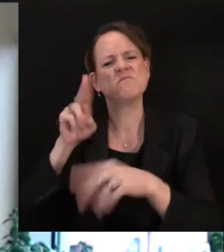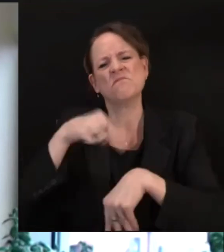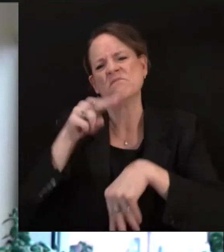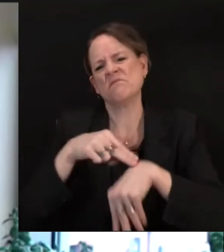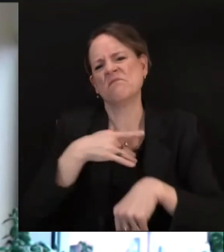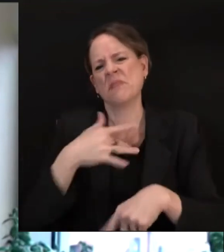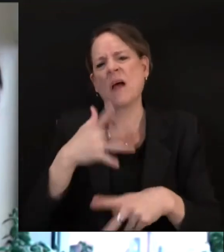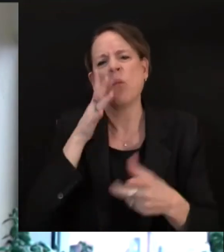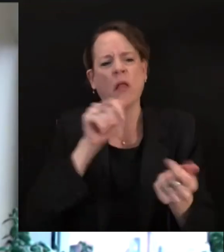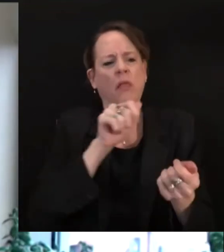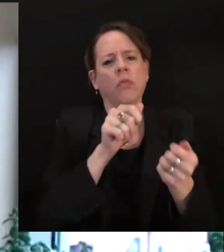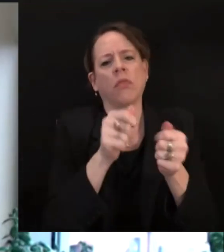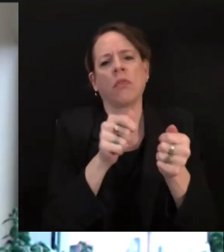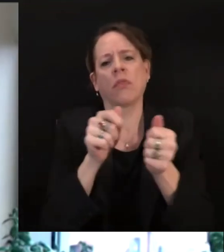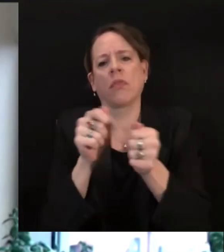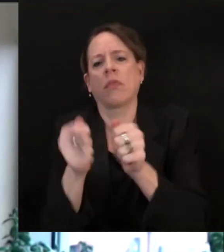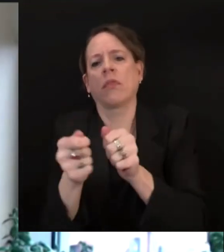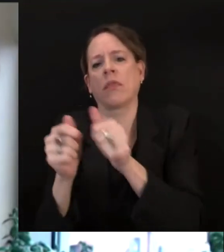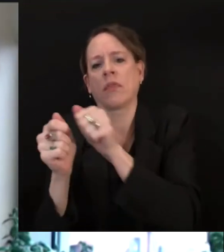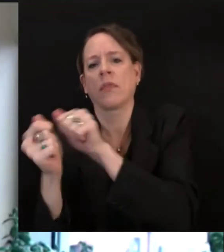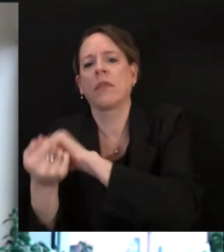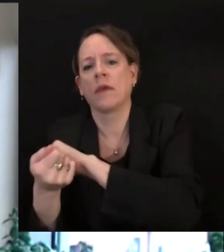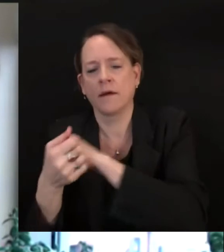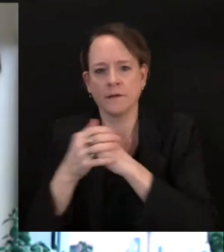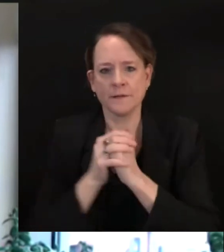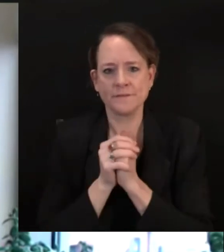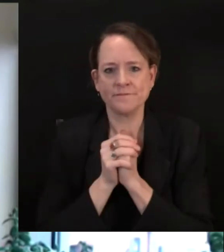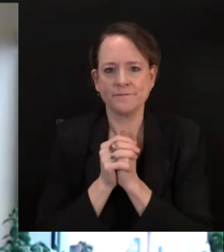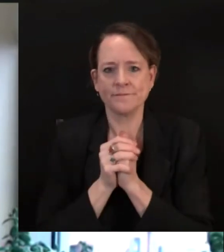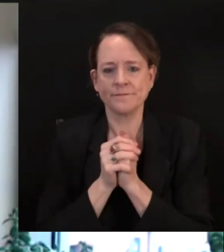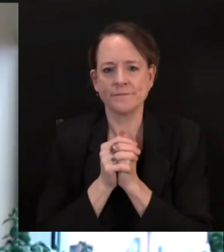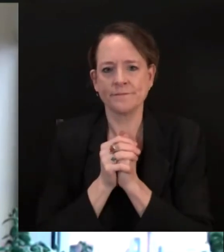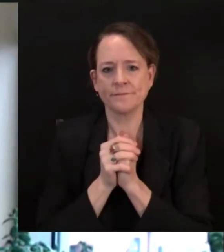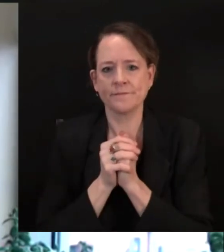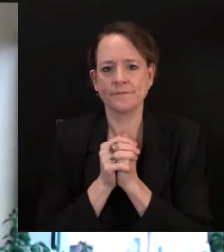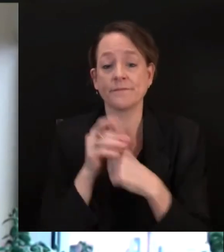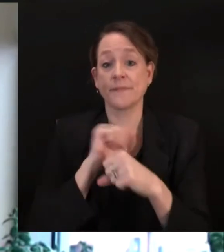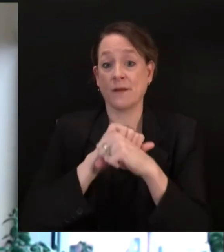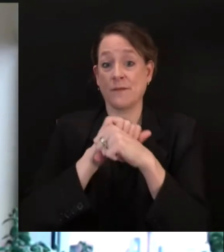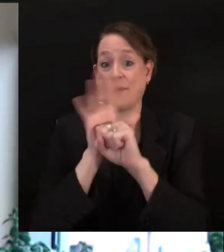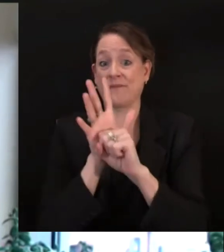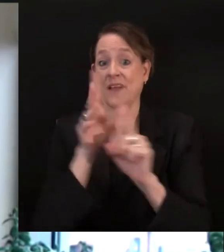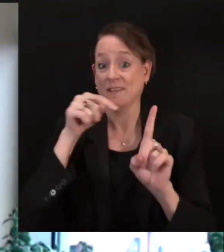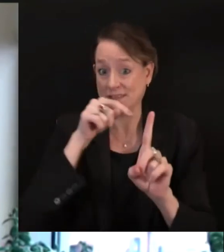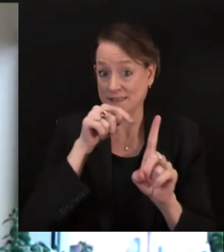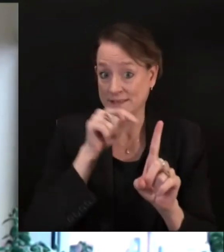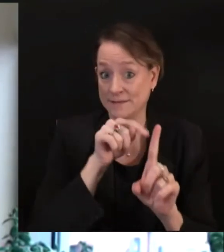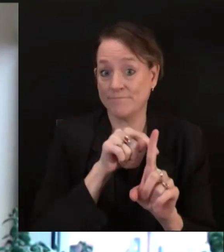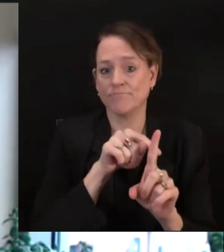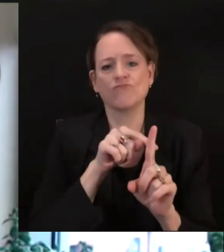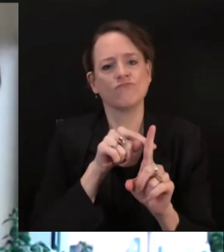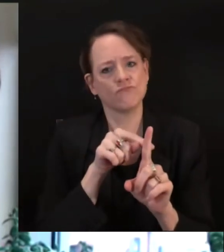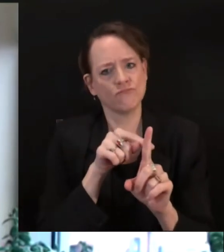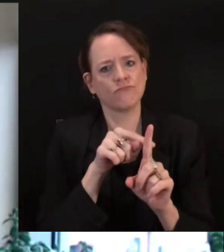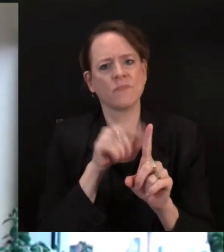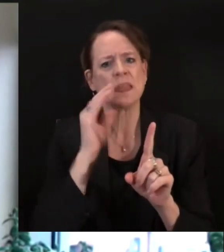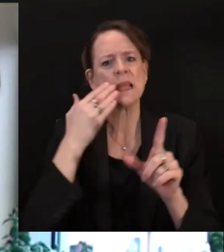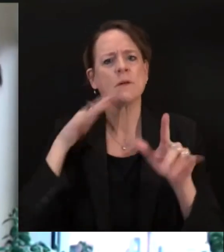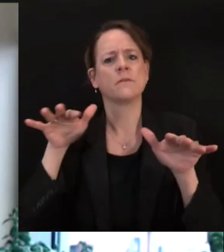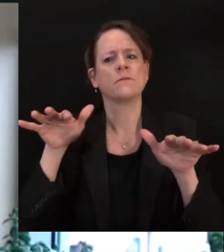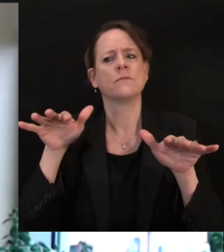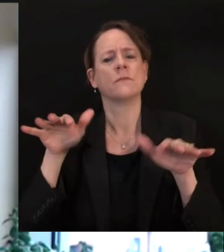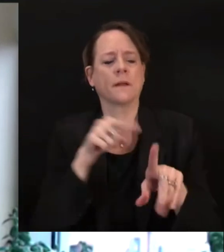COVID-19 virus, SARS-CoV-2, is that it doesn't seem to mutate as rapidly as some other viruses, but it is definitely expected